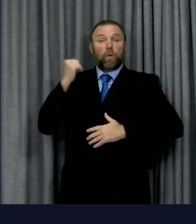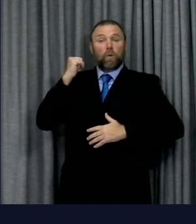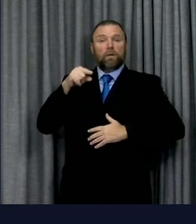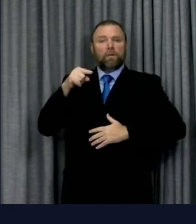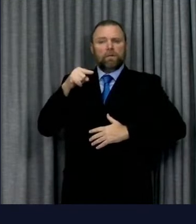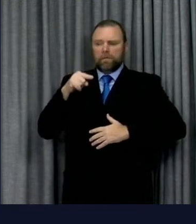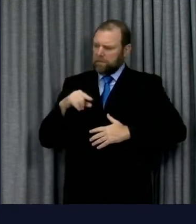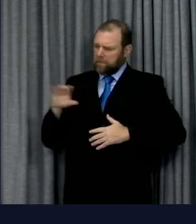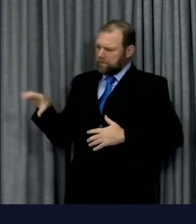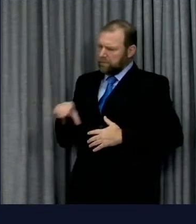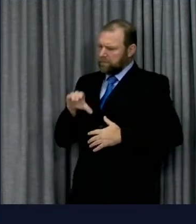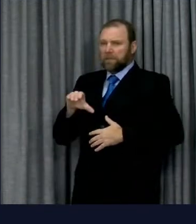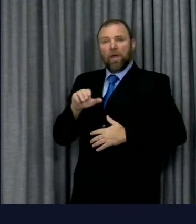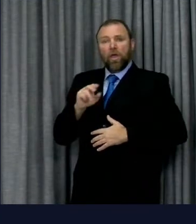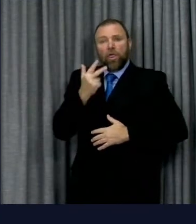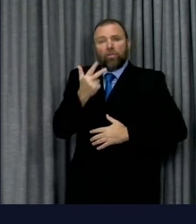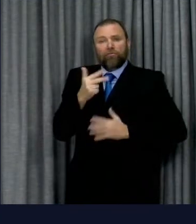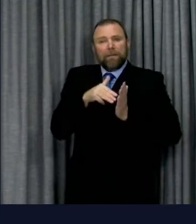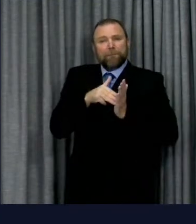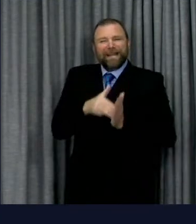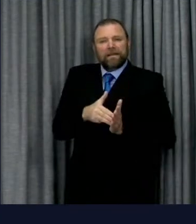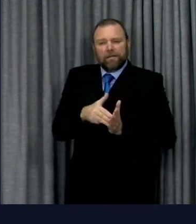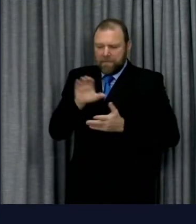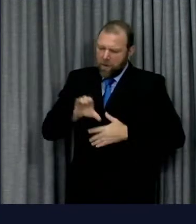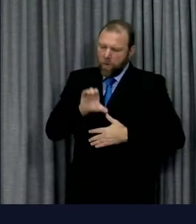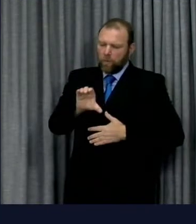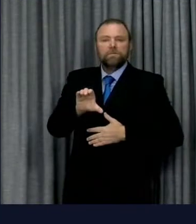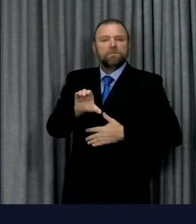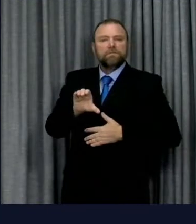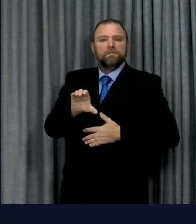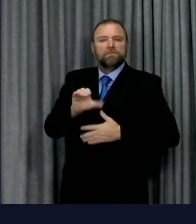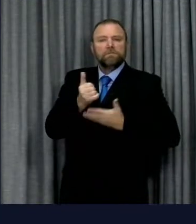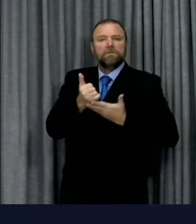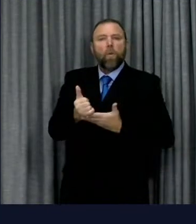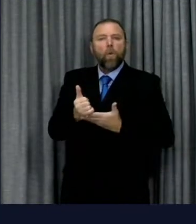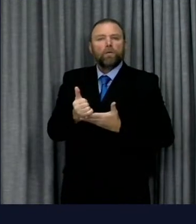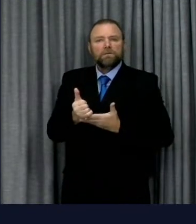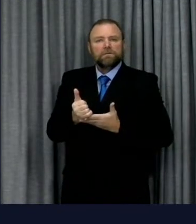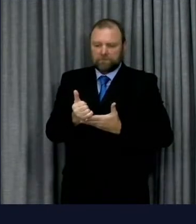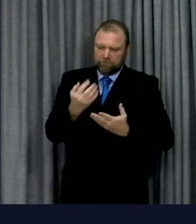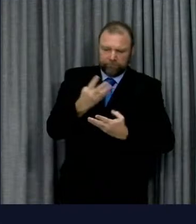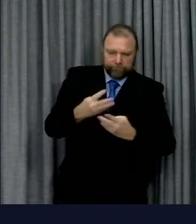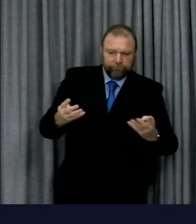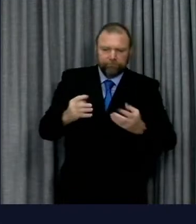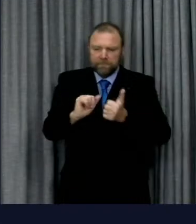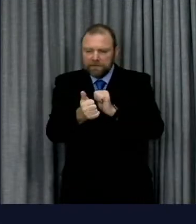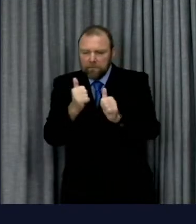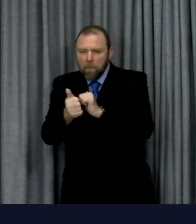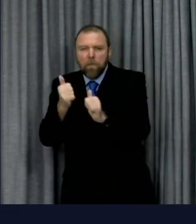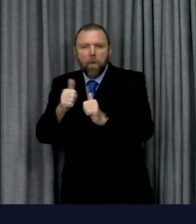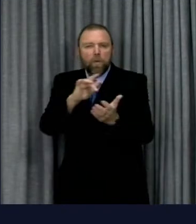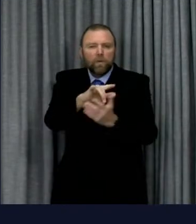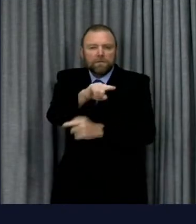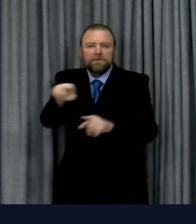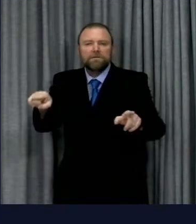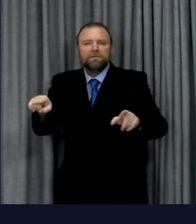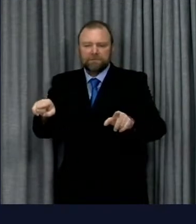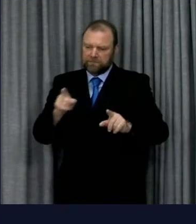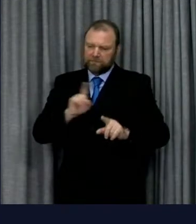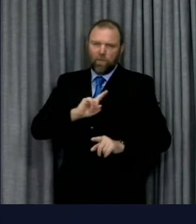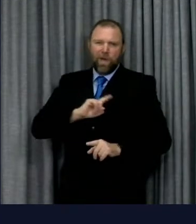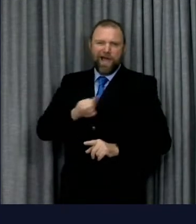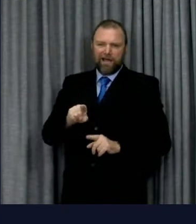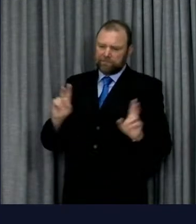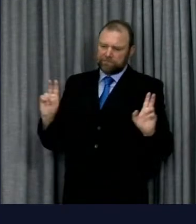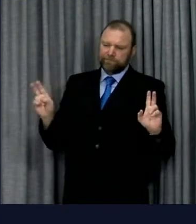million spectator sports fund, and that was to help those clubs and sporting venues affected while they